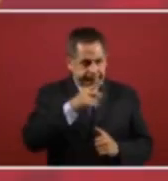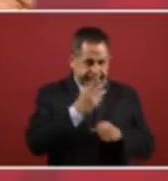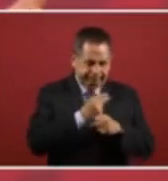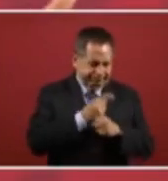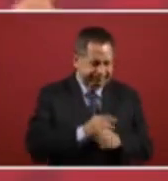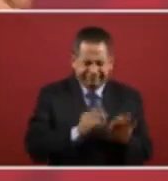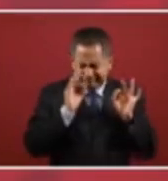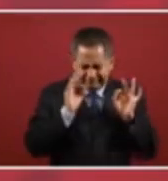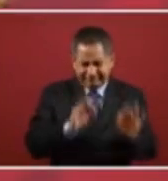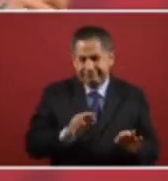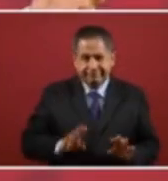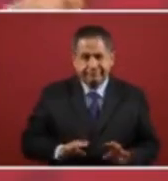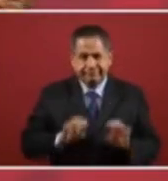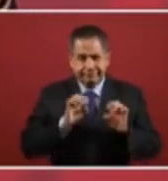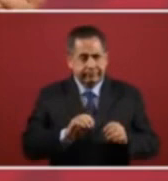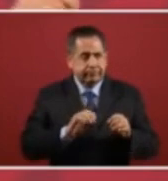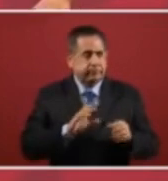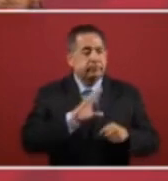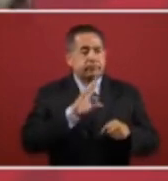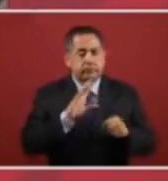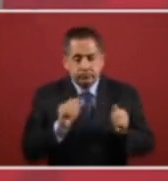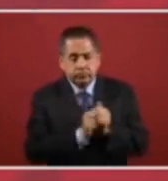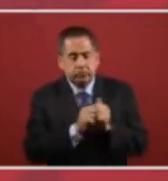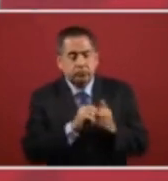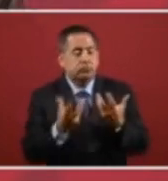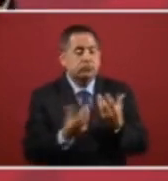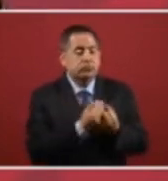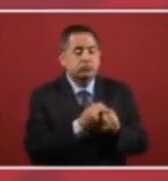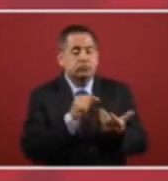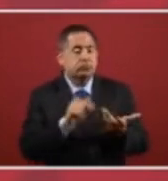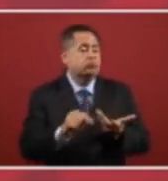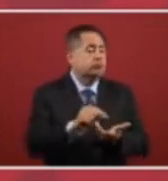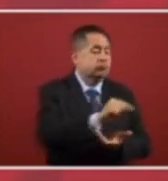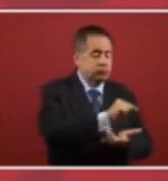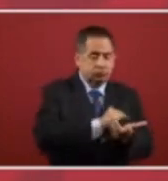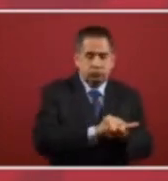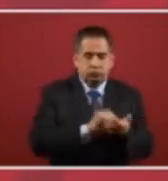that exceed or annexes